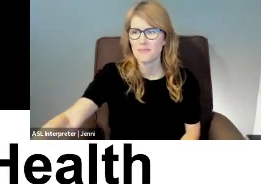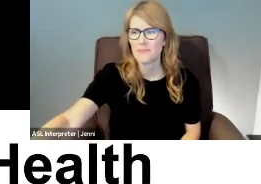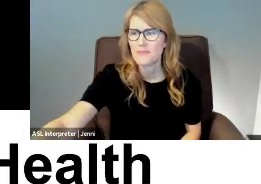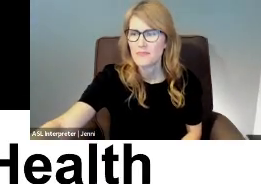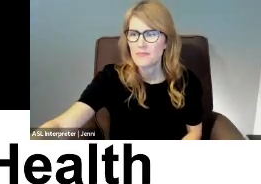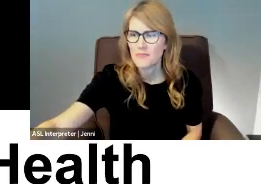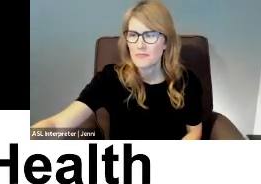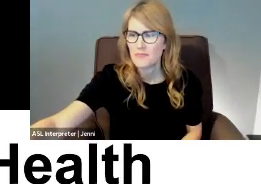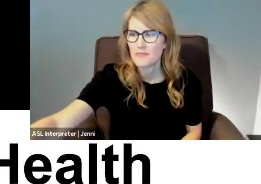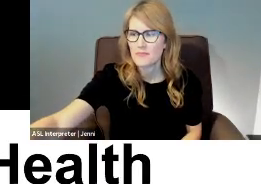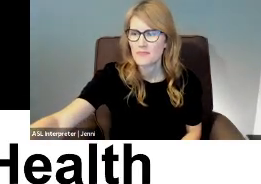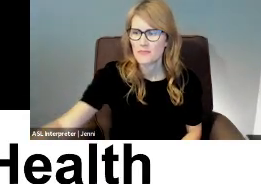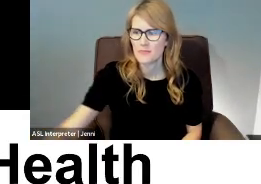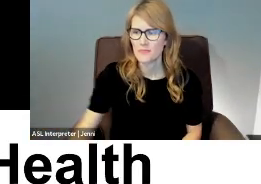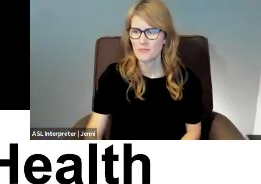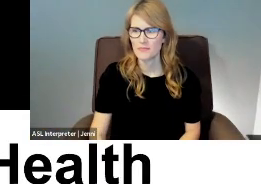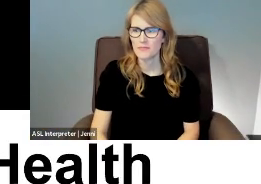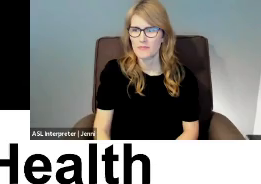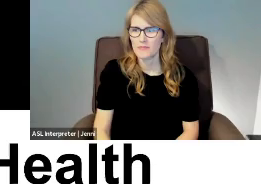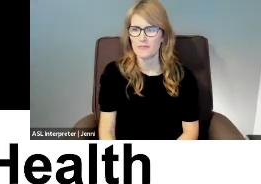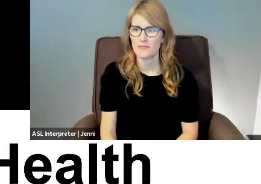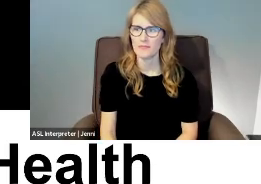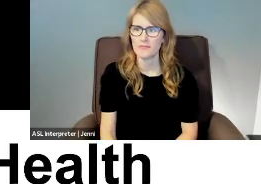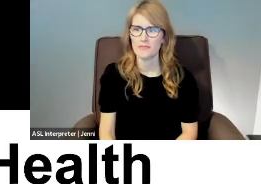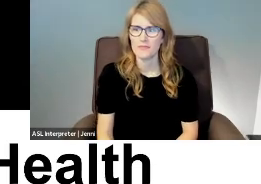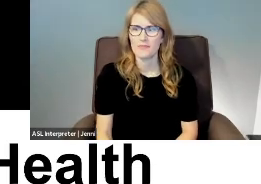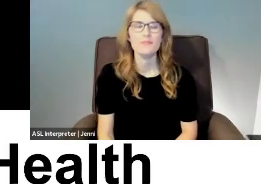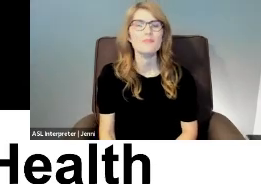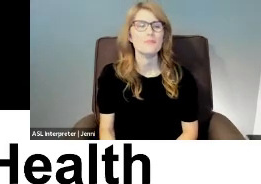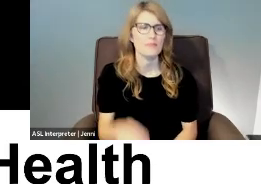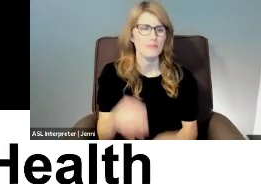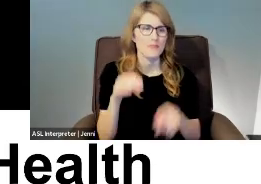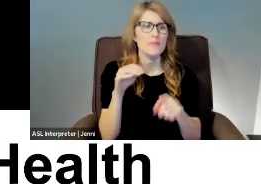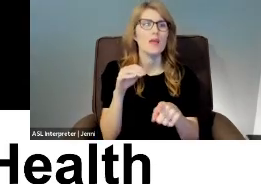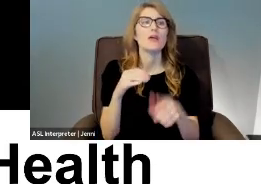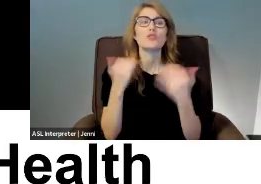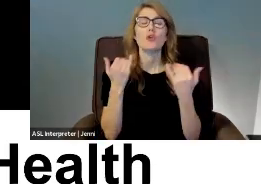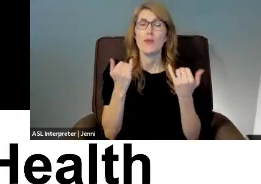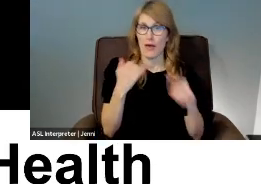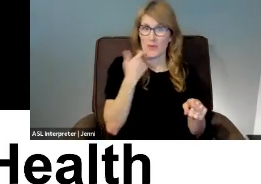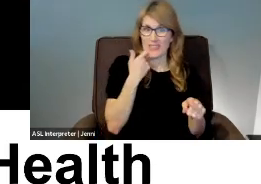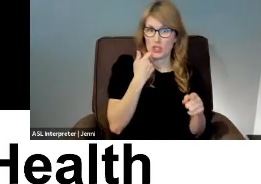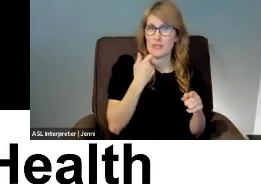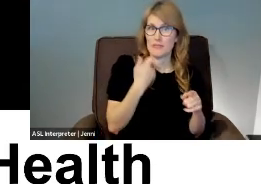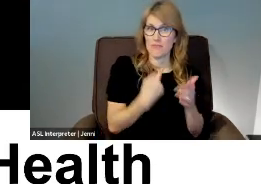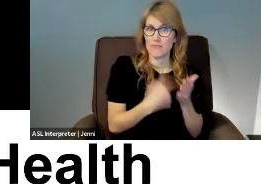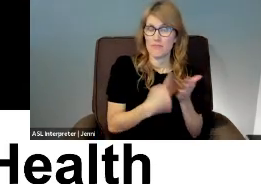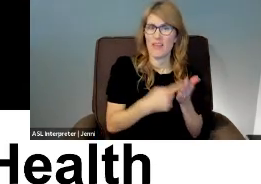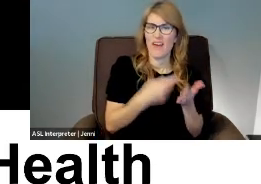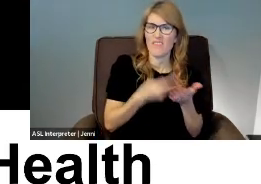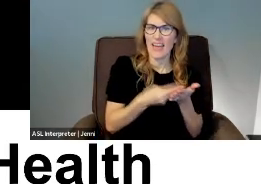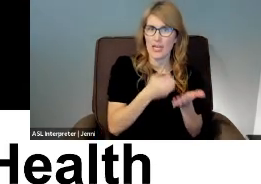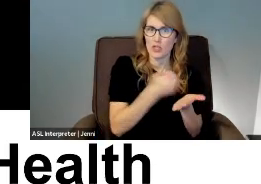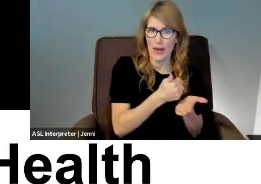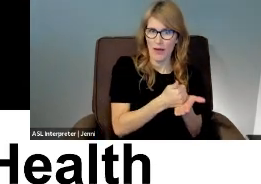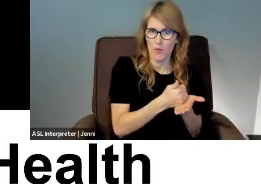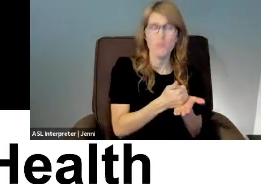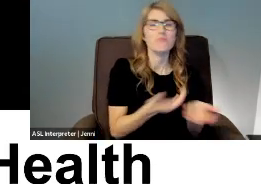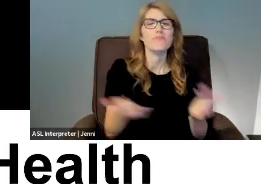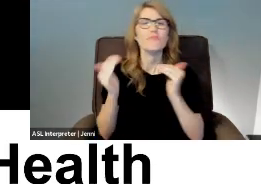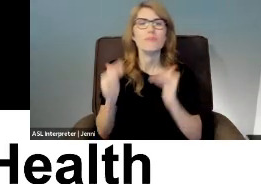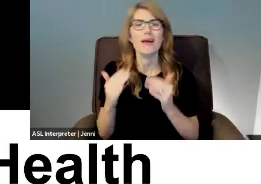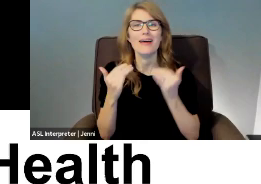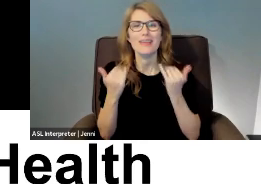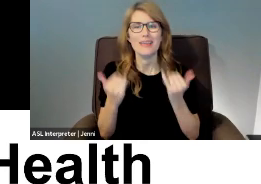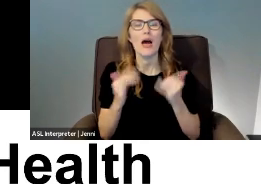So we've covered programs that offer financial assistance. Now we'll cover assistance that help with emotional